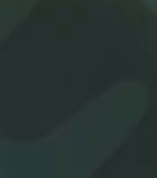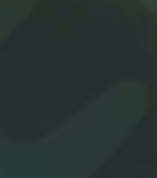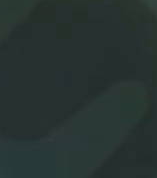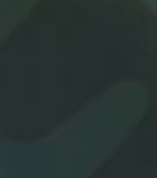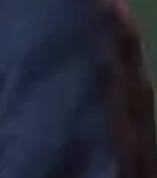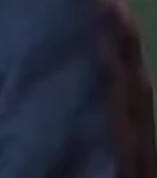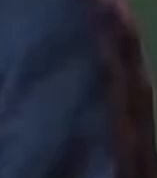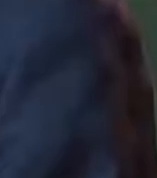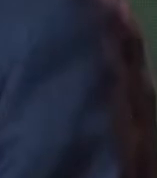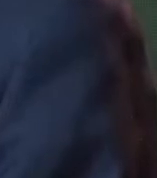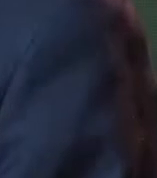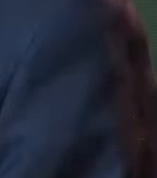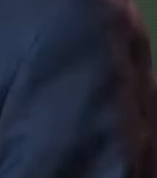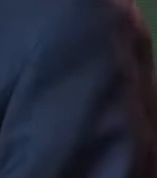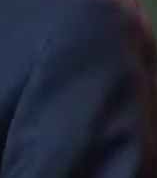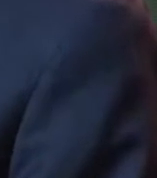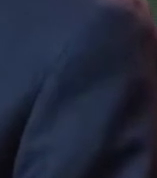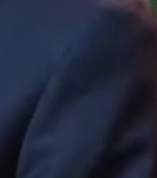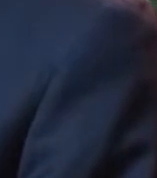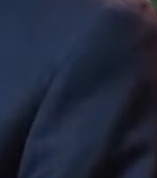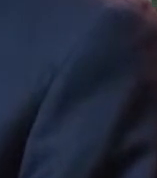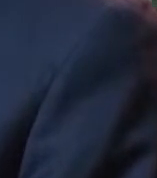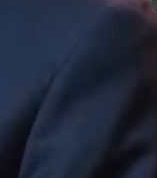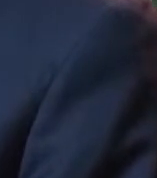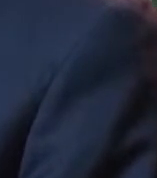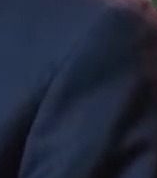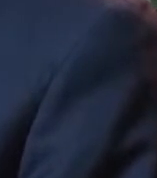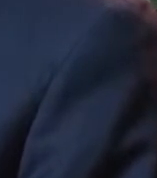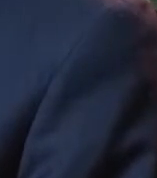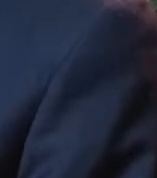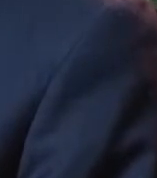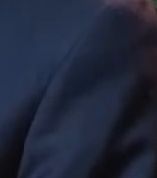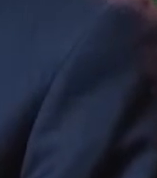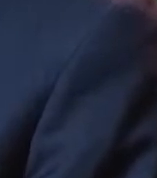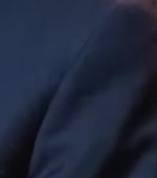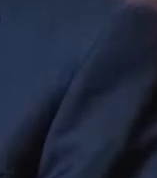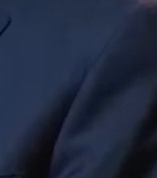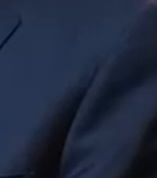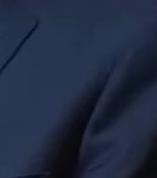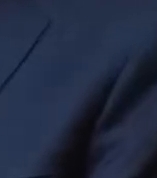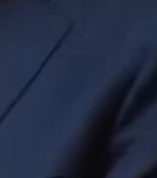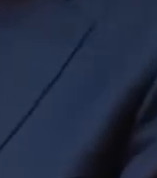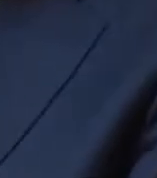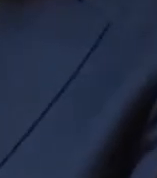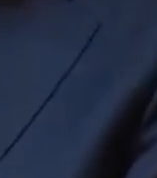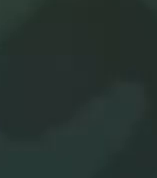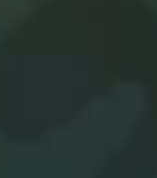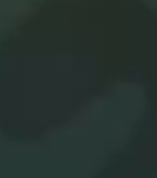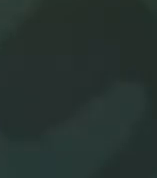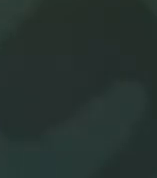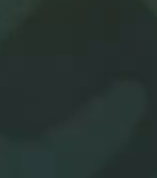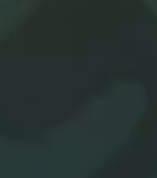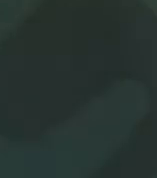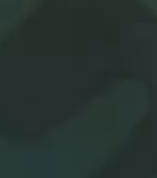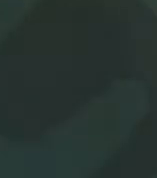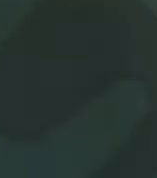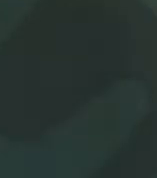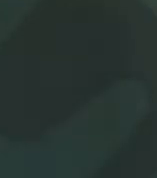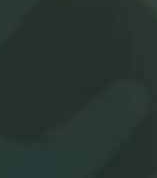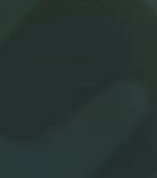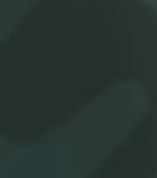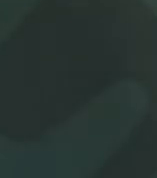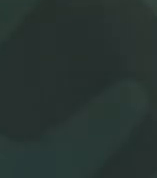ofreciendo factories empleos. offer Y ya hay un número jobs, and there's considerable a considerable migrantes number of trabajando migrants that are working